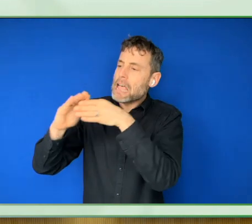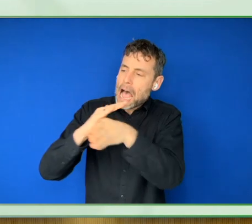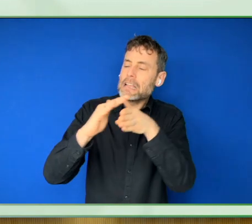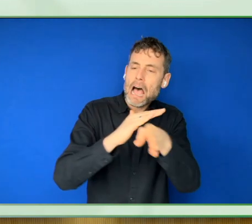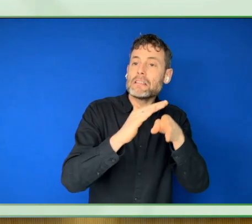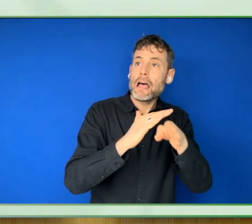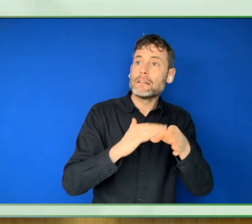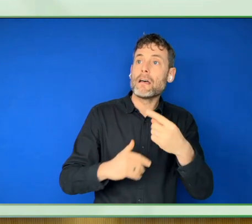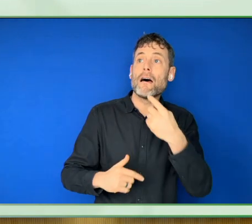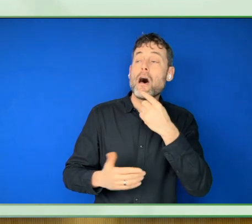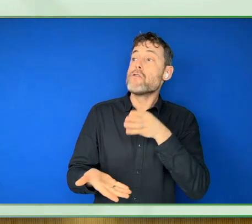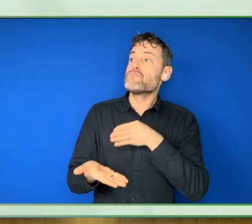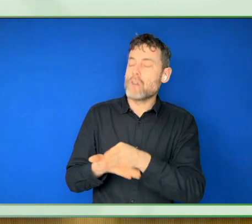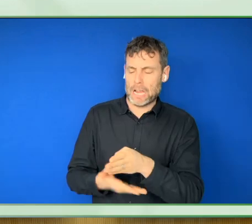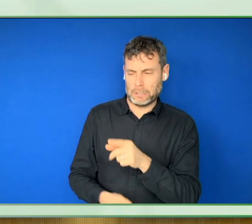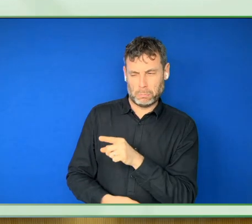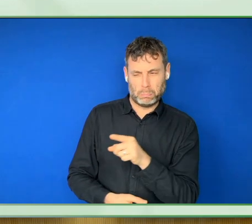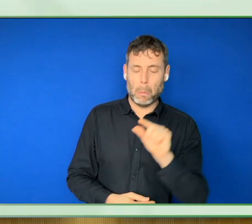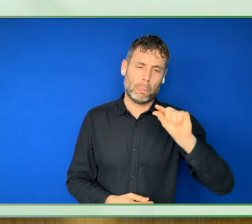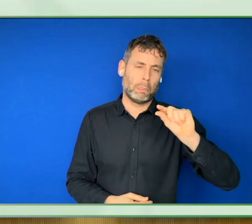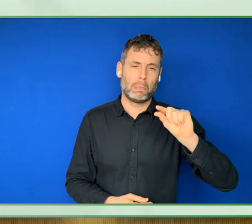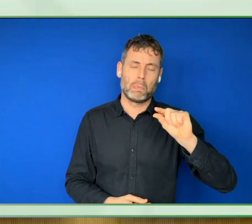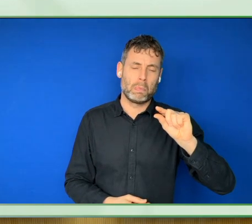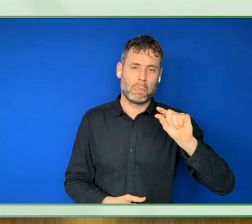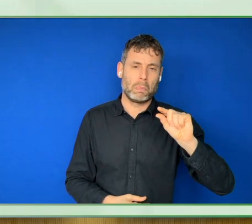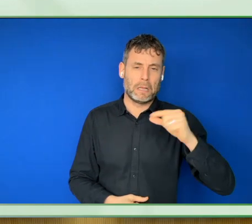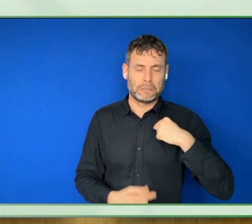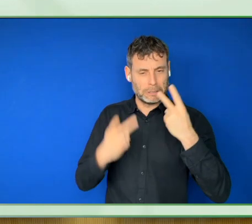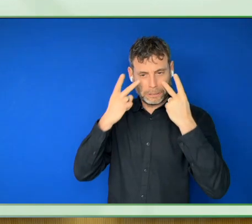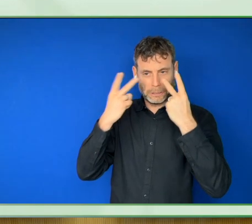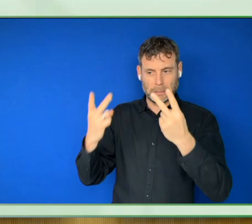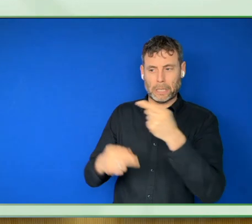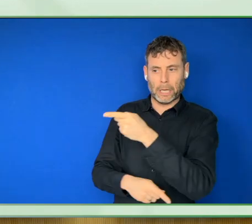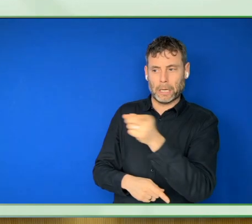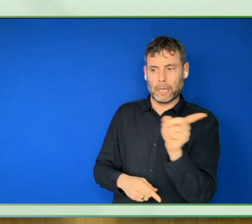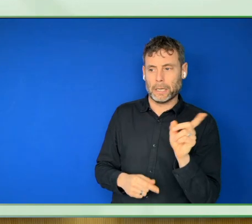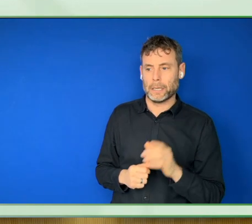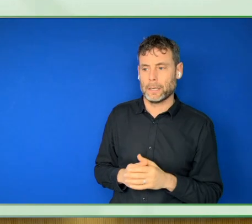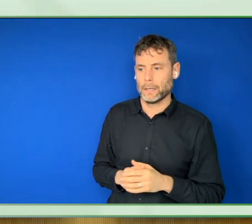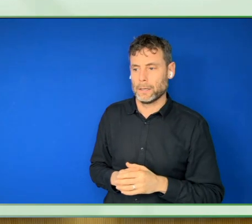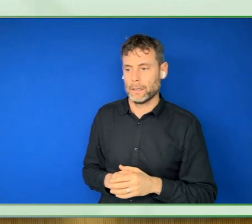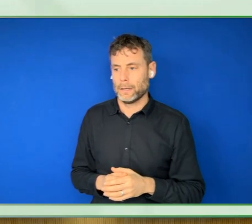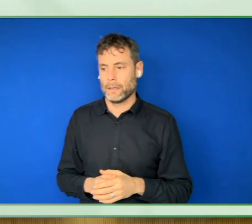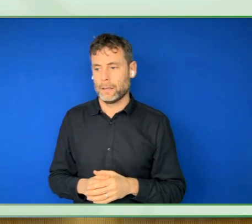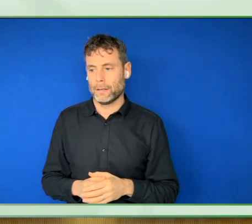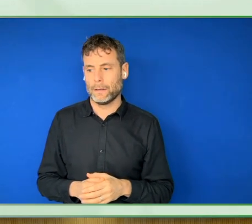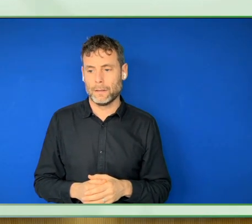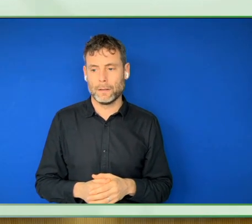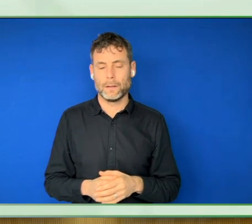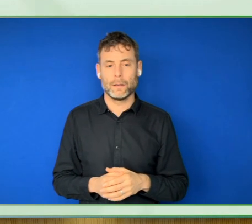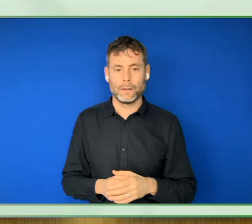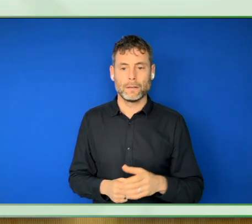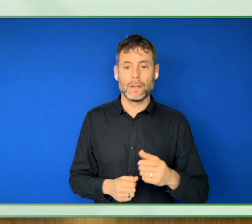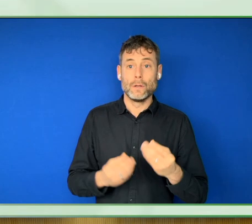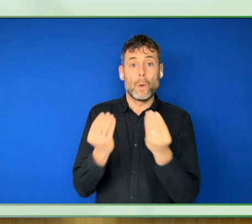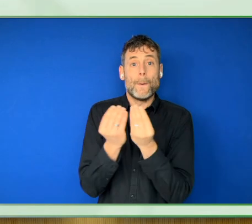it, and how do I do it? And after a while, they'll say, oh, that's really cool. How do I do it more easily? Because I want to do it, but I want to make it more possible